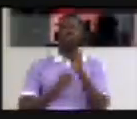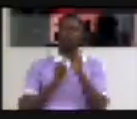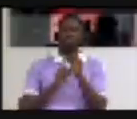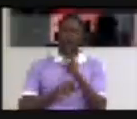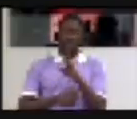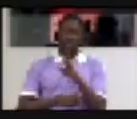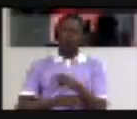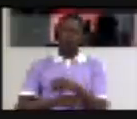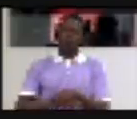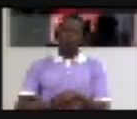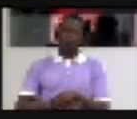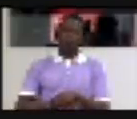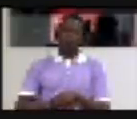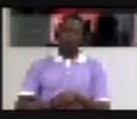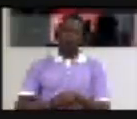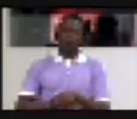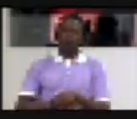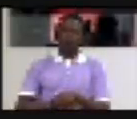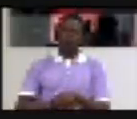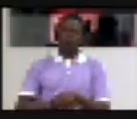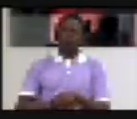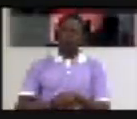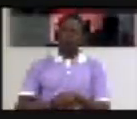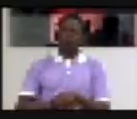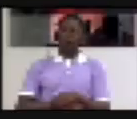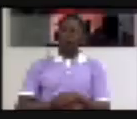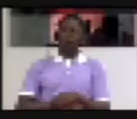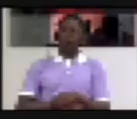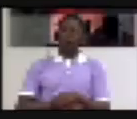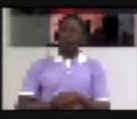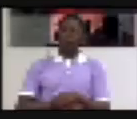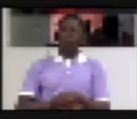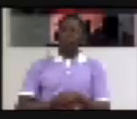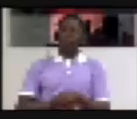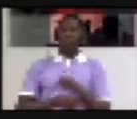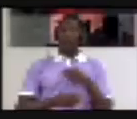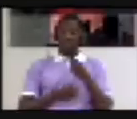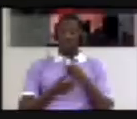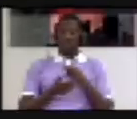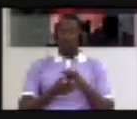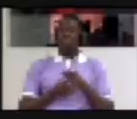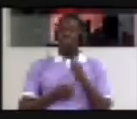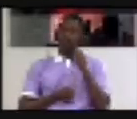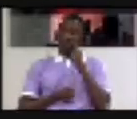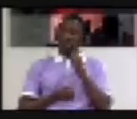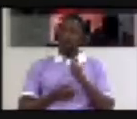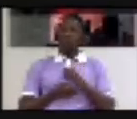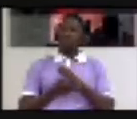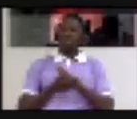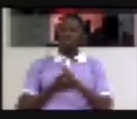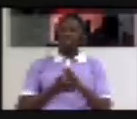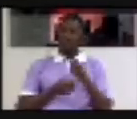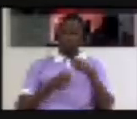Okay. And which will be just a brief information on your...